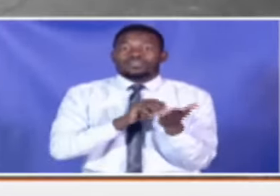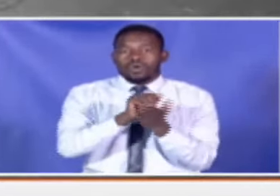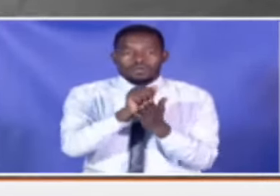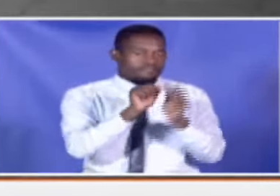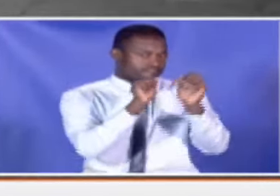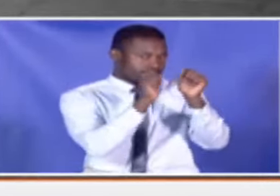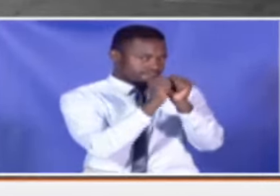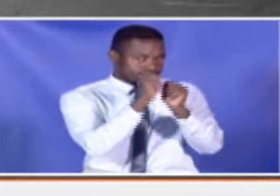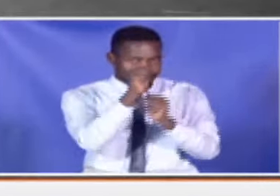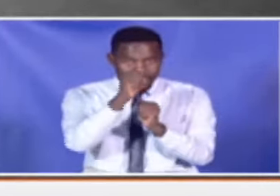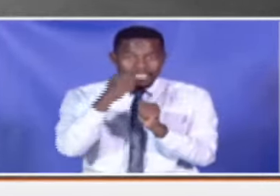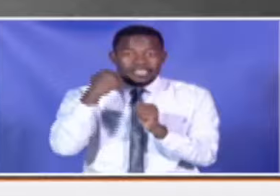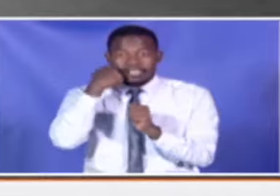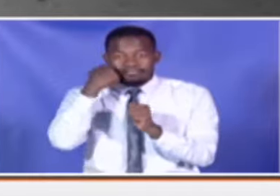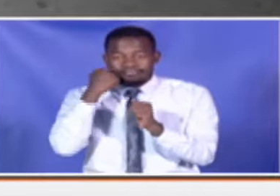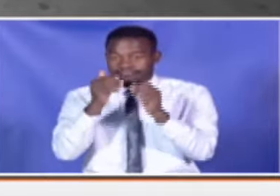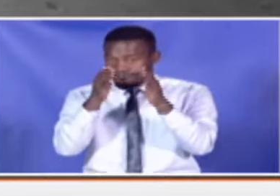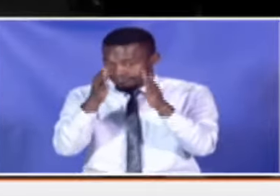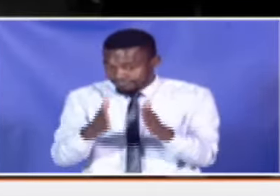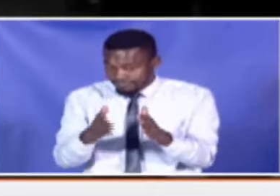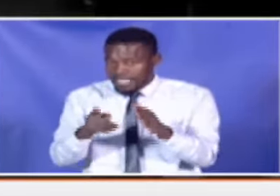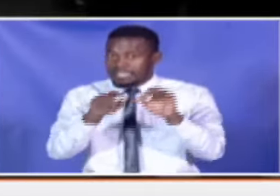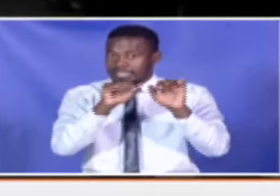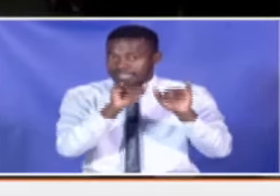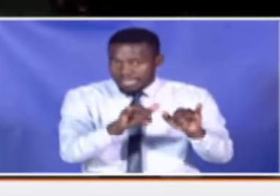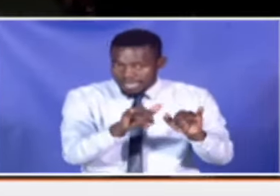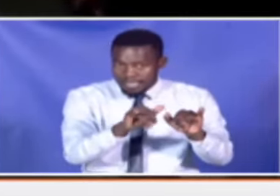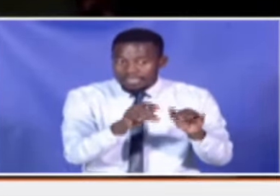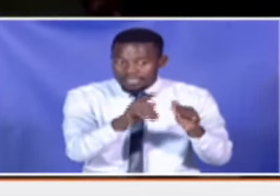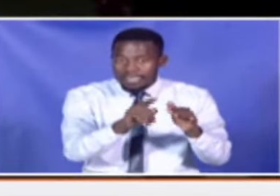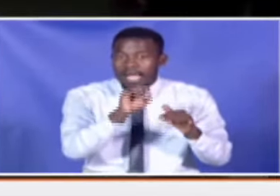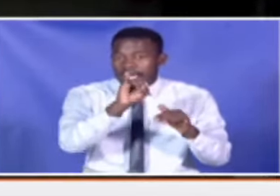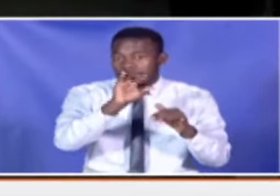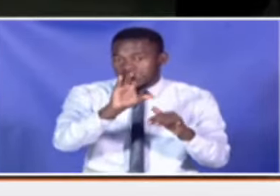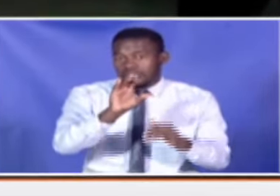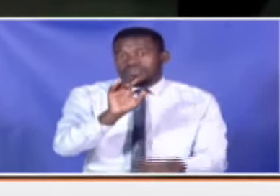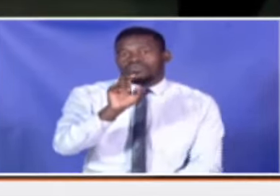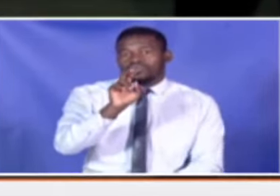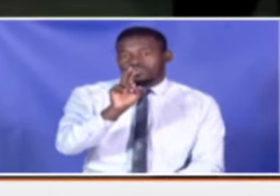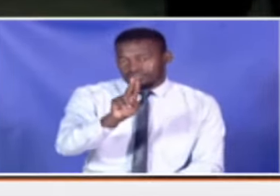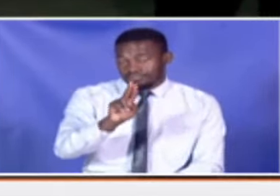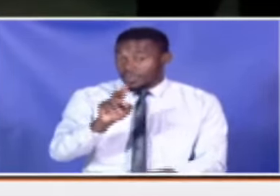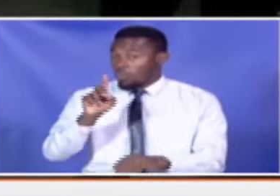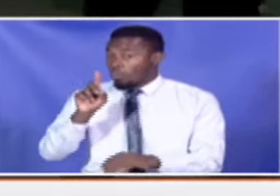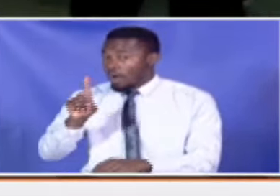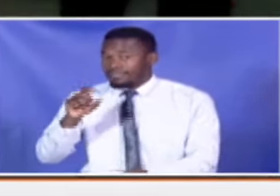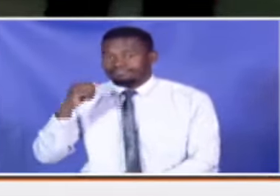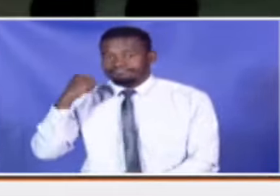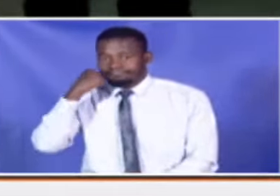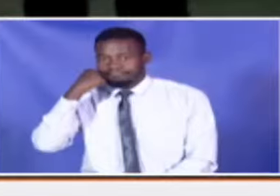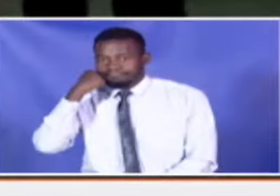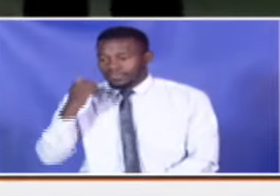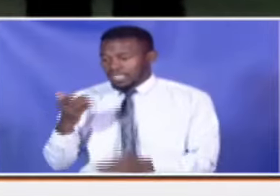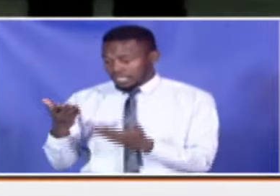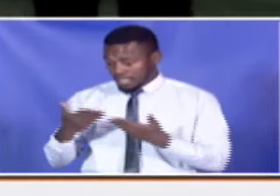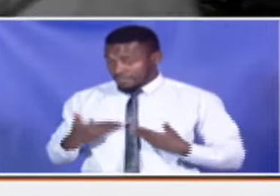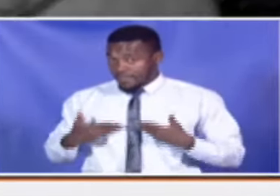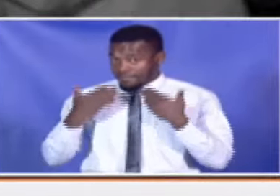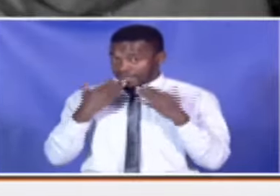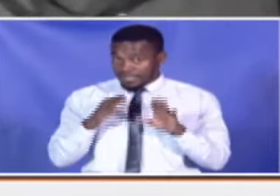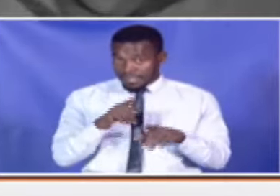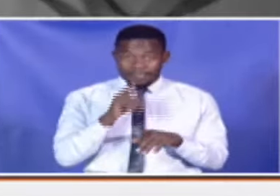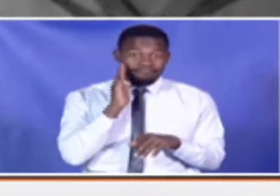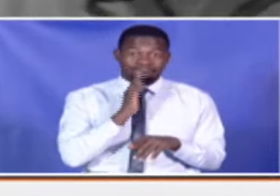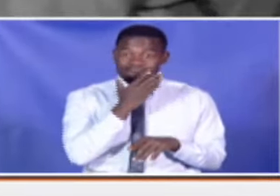are admitted to the hospital's special disaster ward. Notably, one of the patients received at the facility is